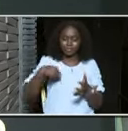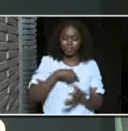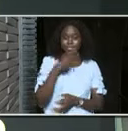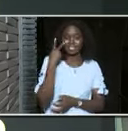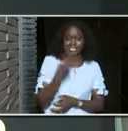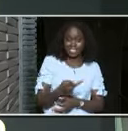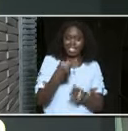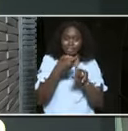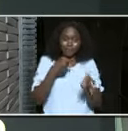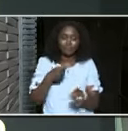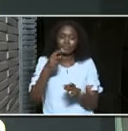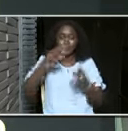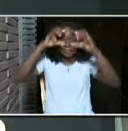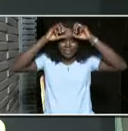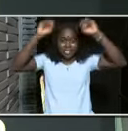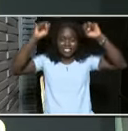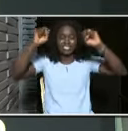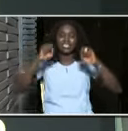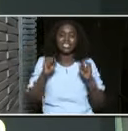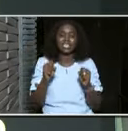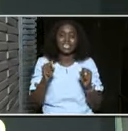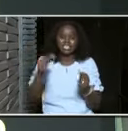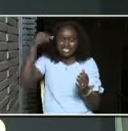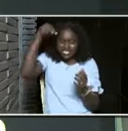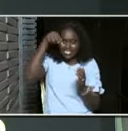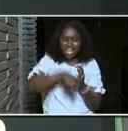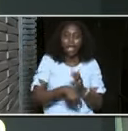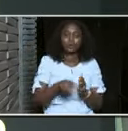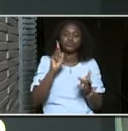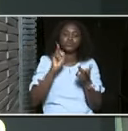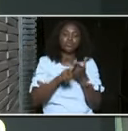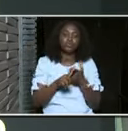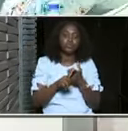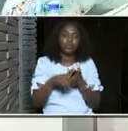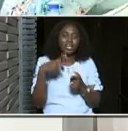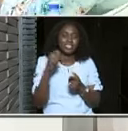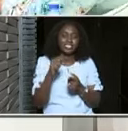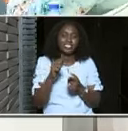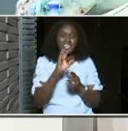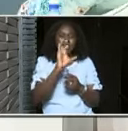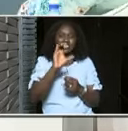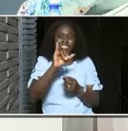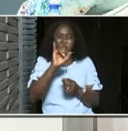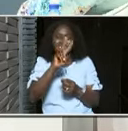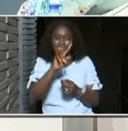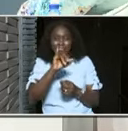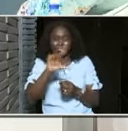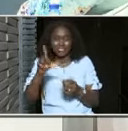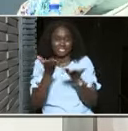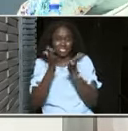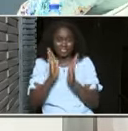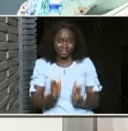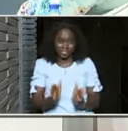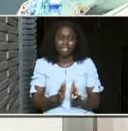the presidency down to the civil servants, and of